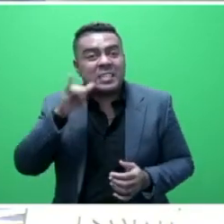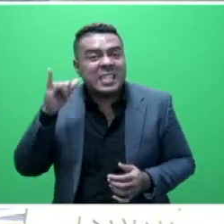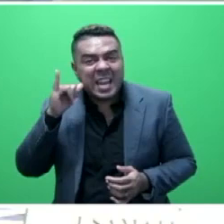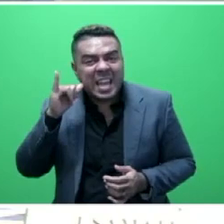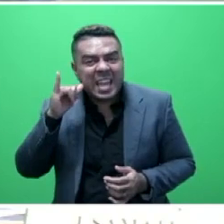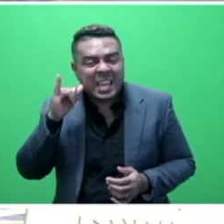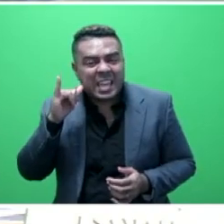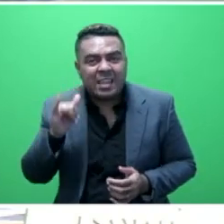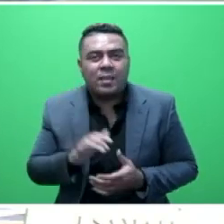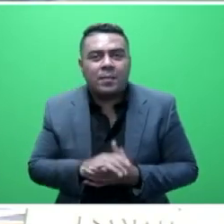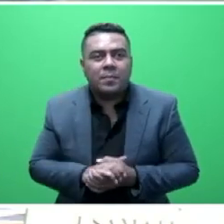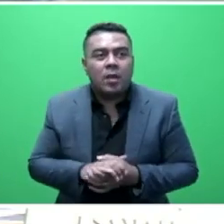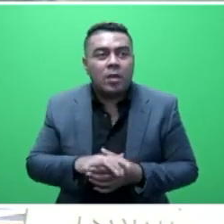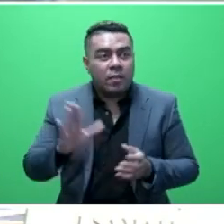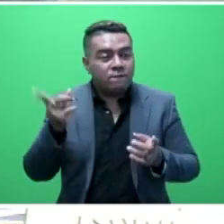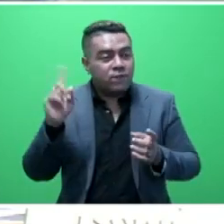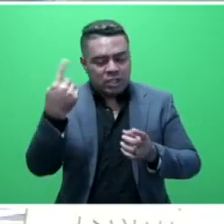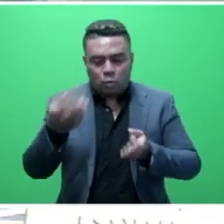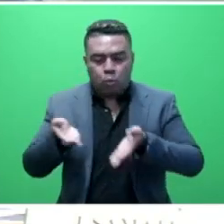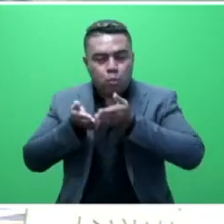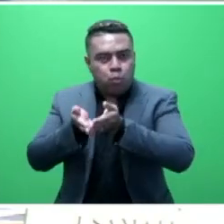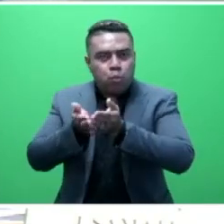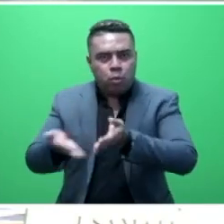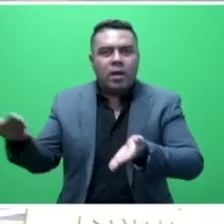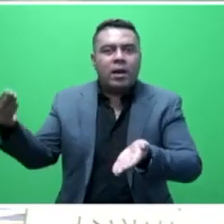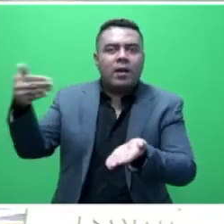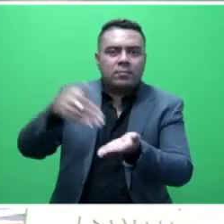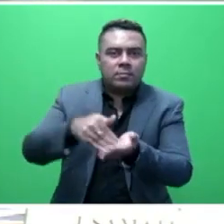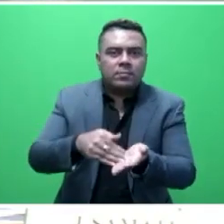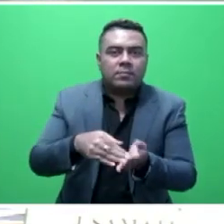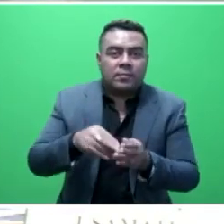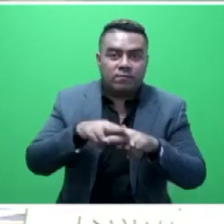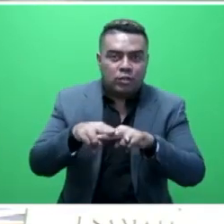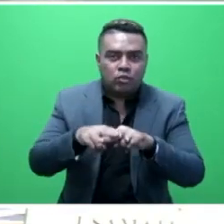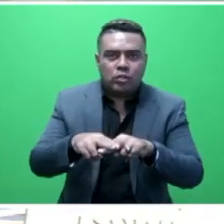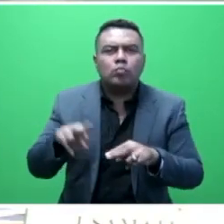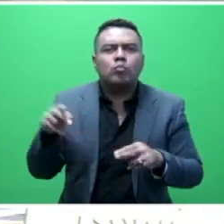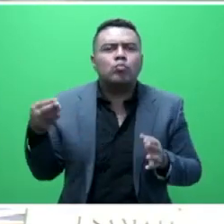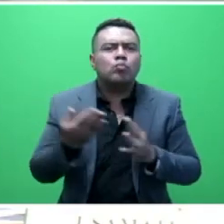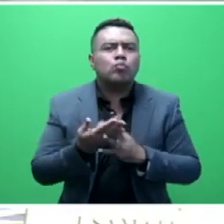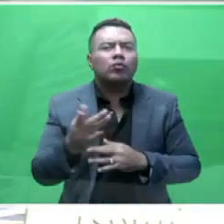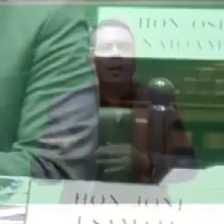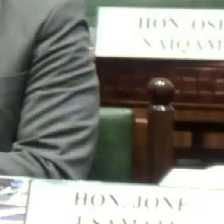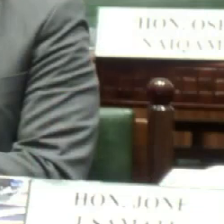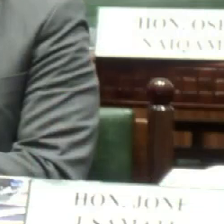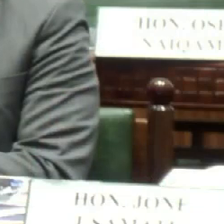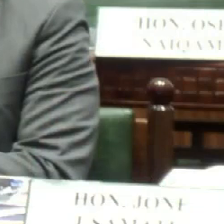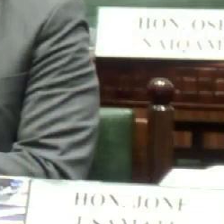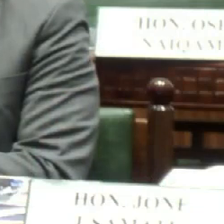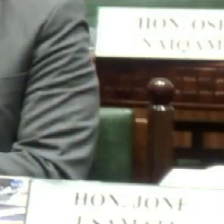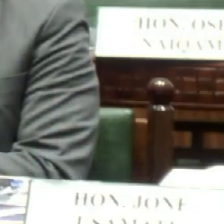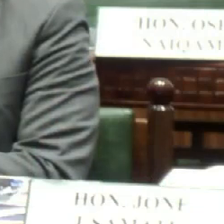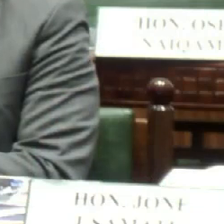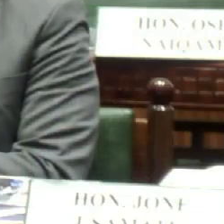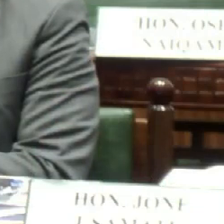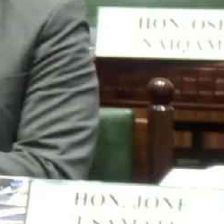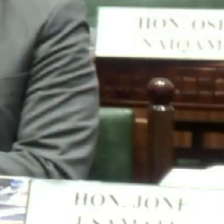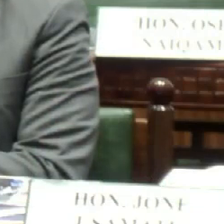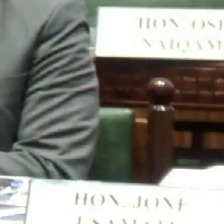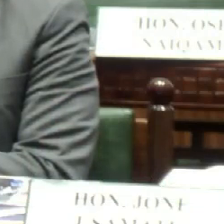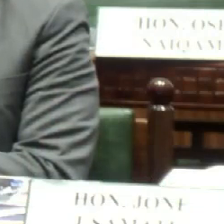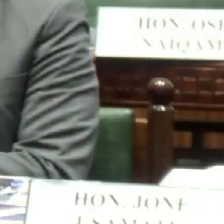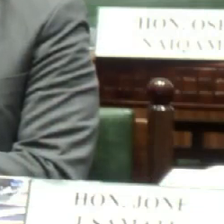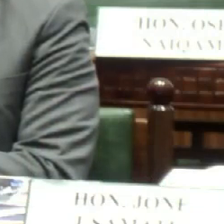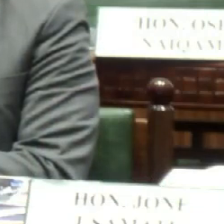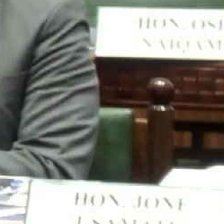Speaker, sir, the first yacht arrived to Fiji through our new Bula lanes, which allows passengers to conduct 14 days